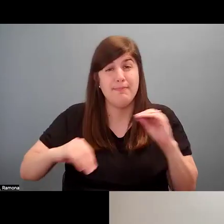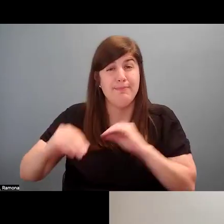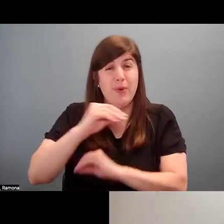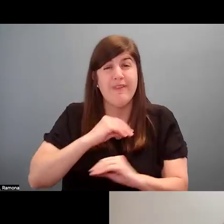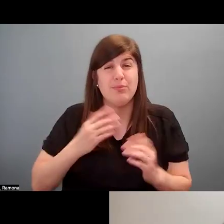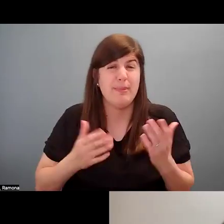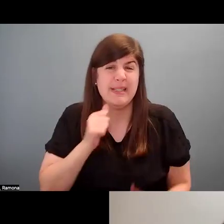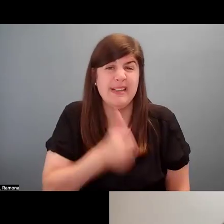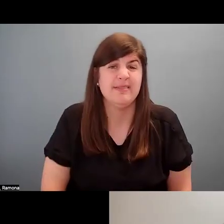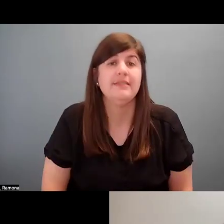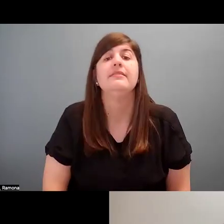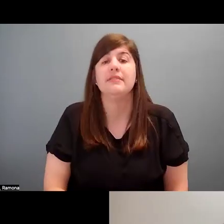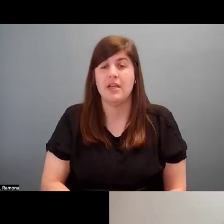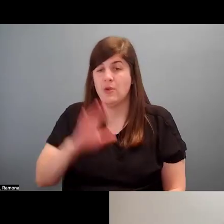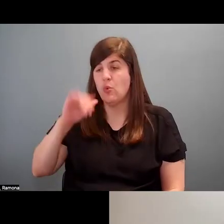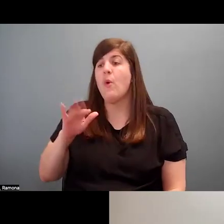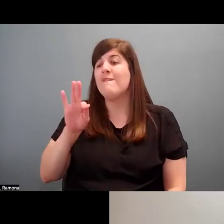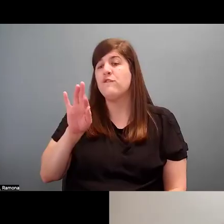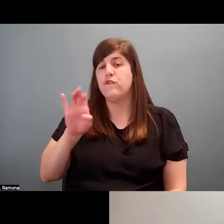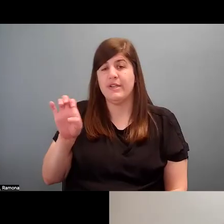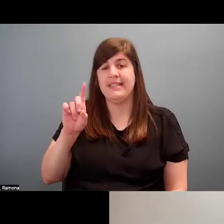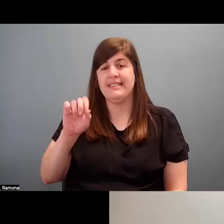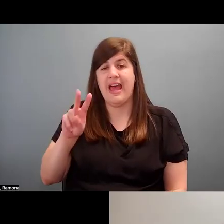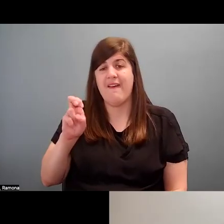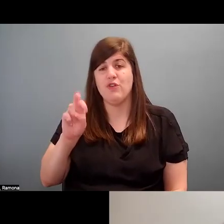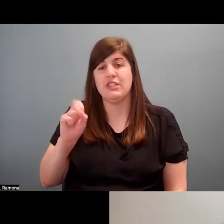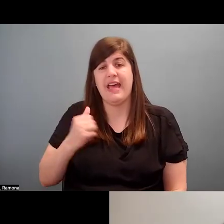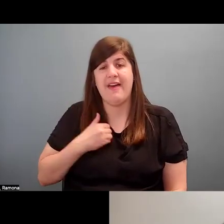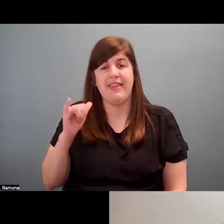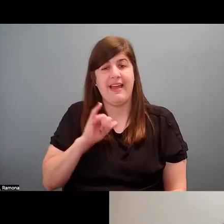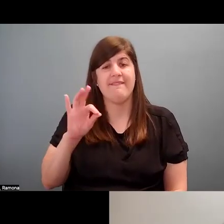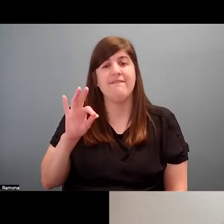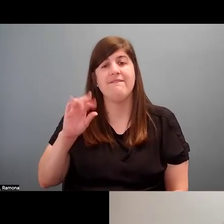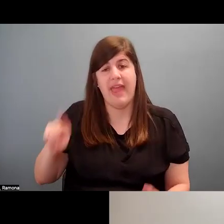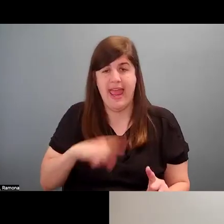know that free divers have these like little thing, like they almost look like Like fans the they hold